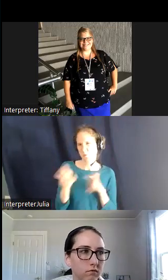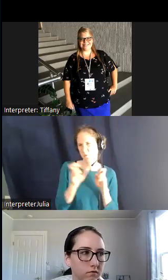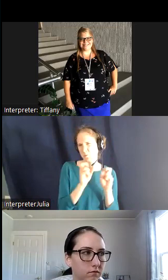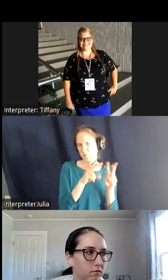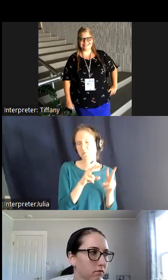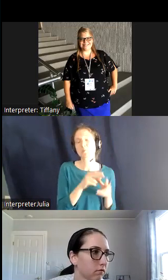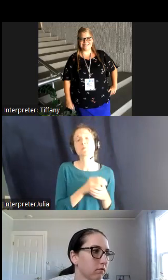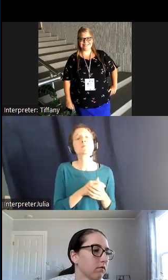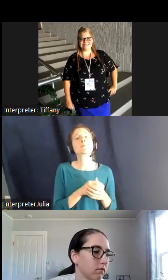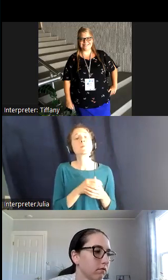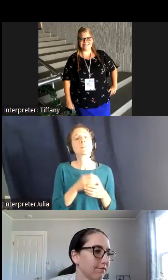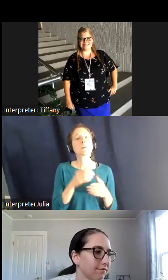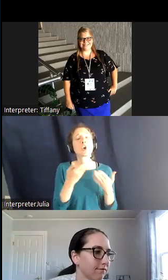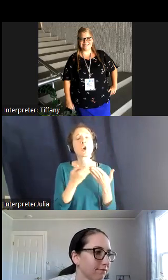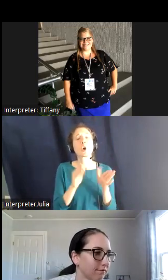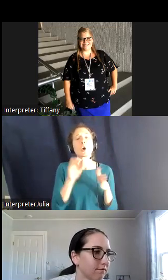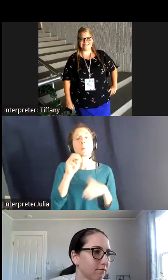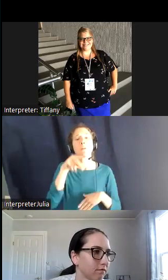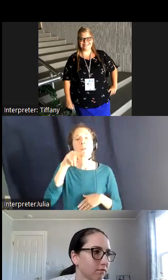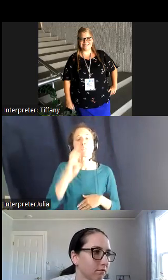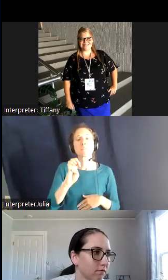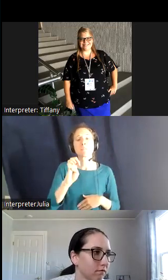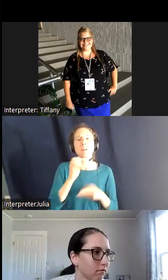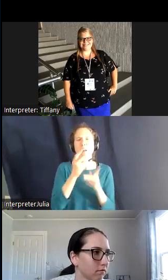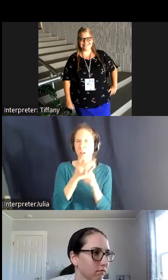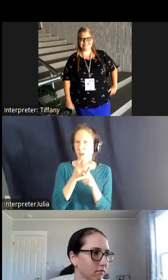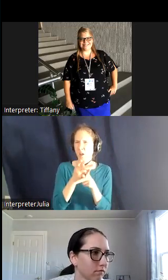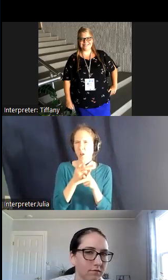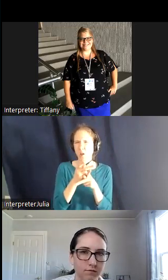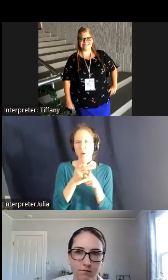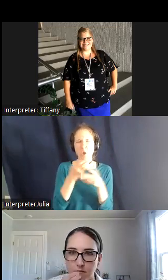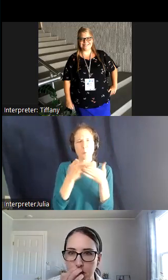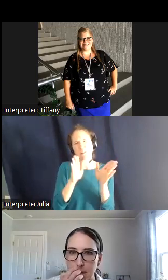conducting comprehensive assessments and what would be needed and required?